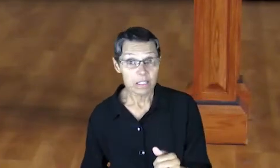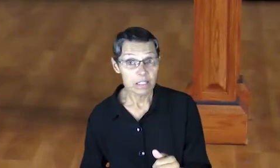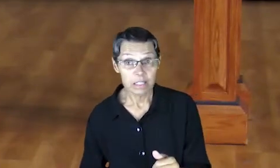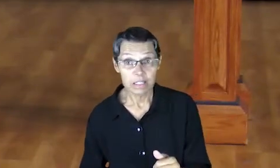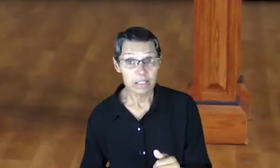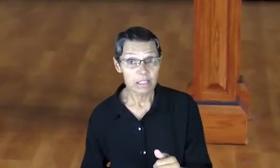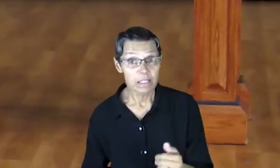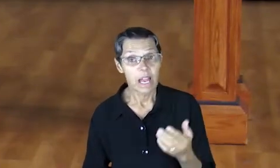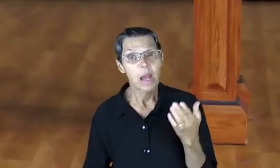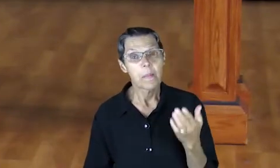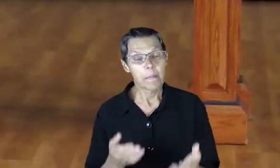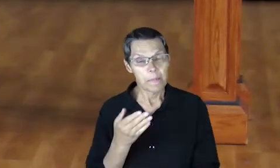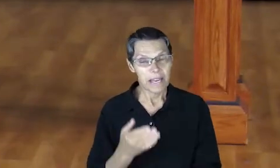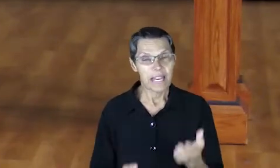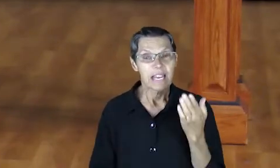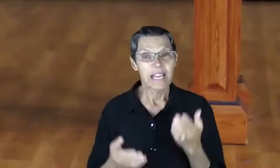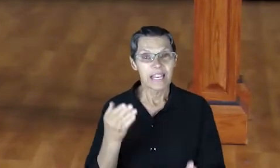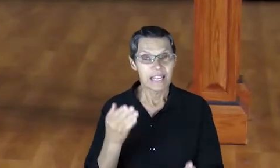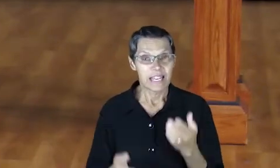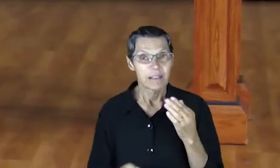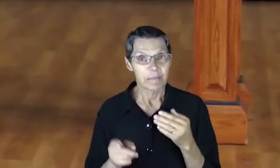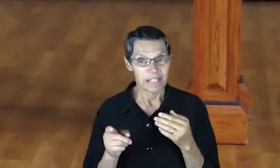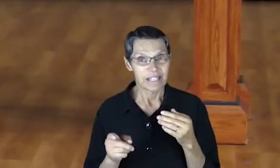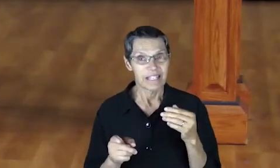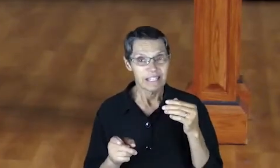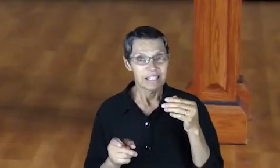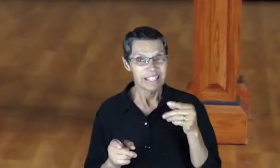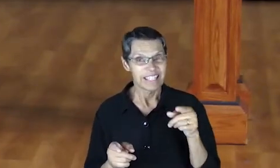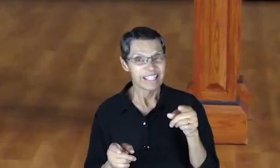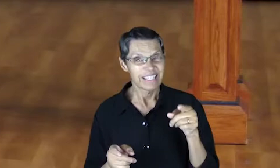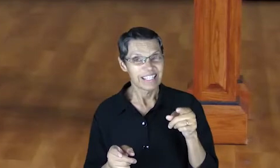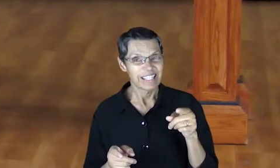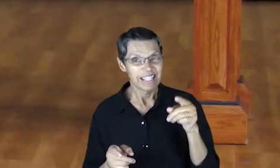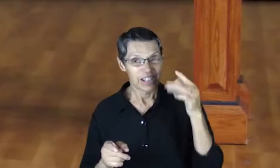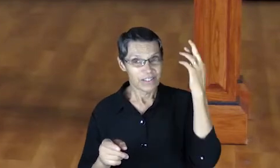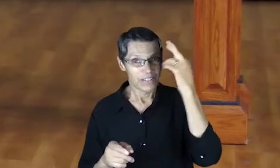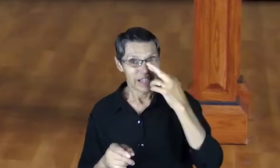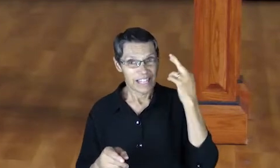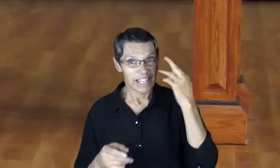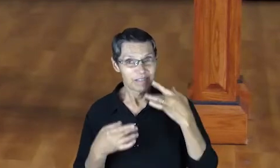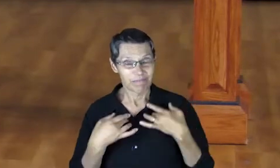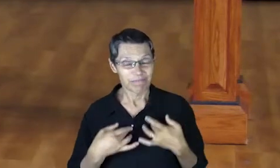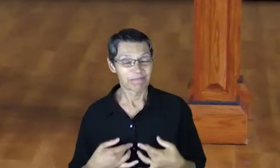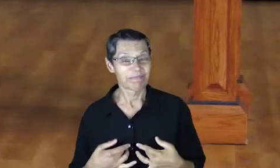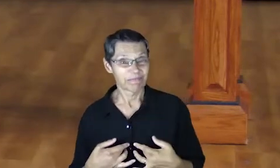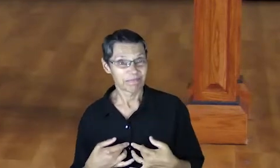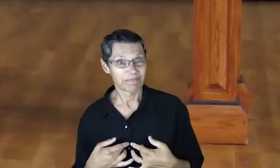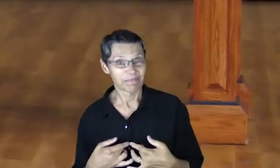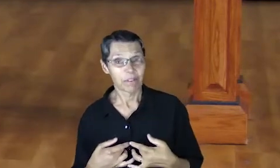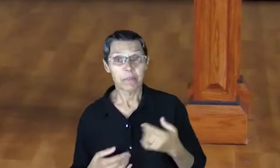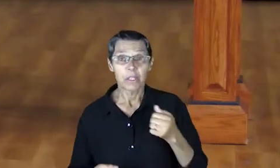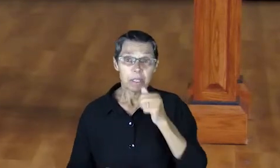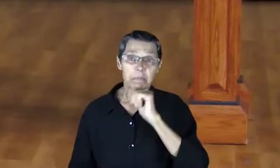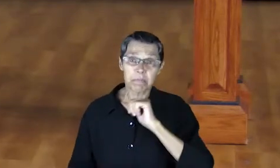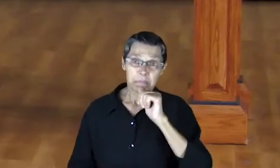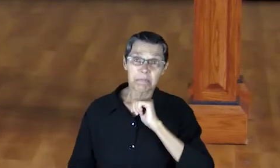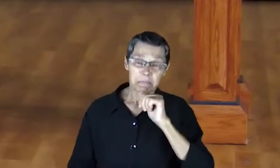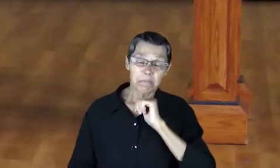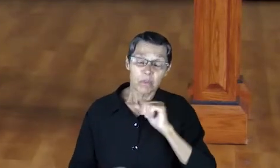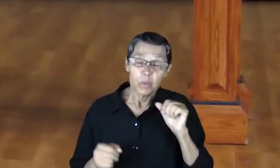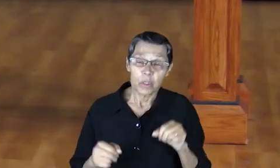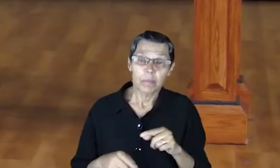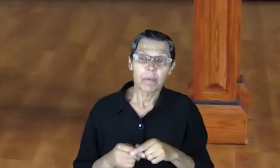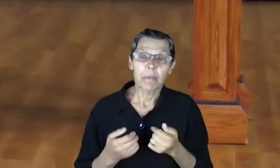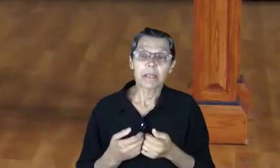otherwise, maybe he realizes that discouragement may be something that, while he might be able to withstand it, he